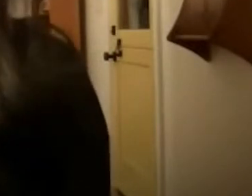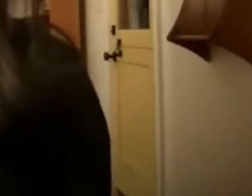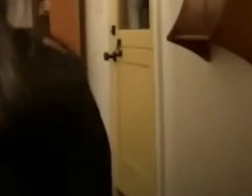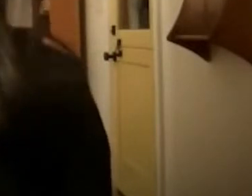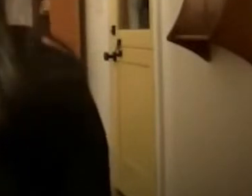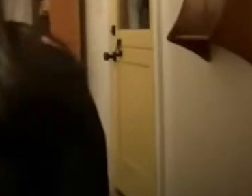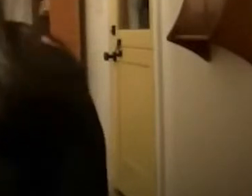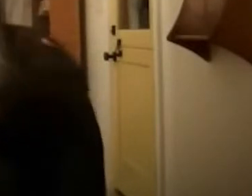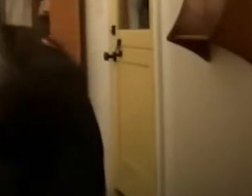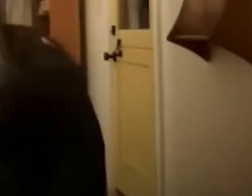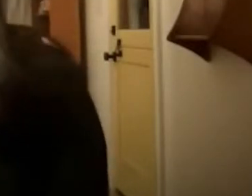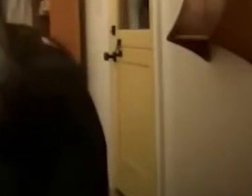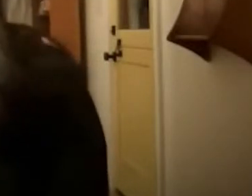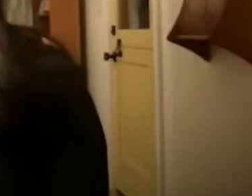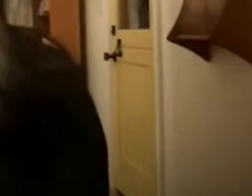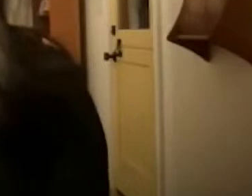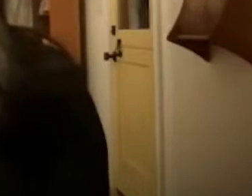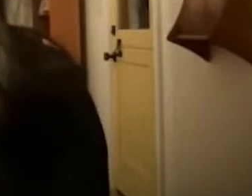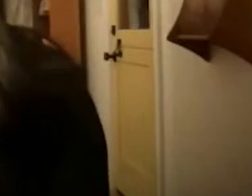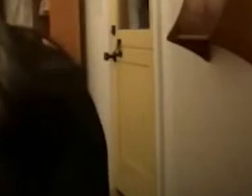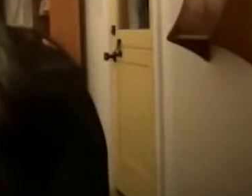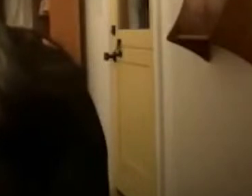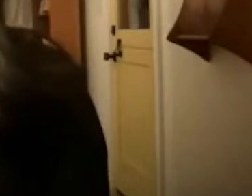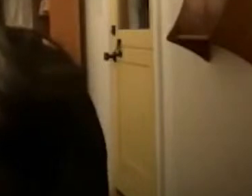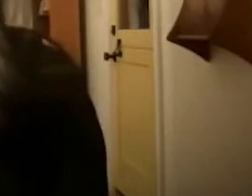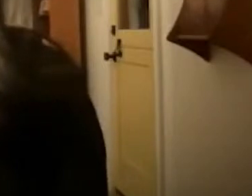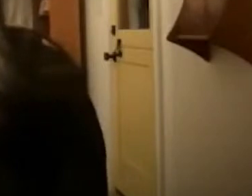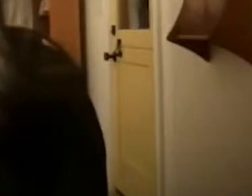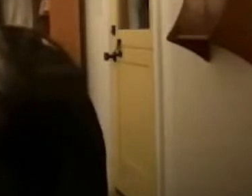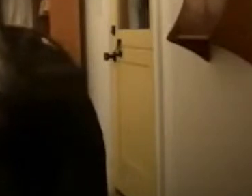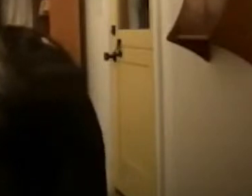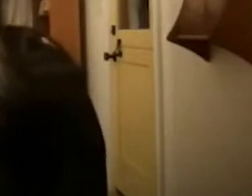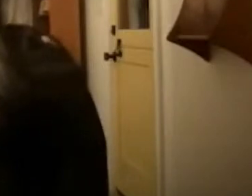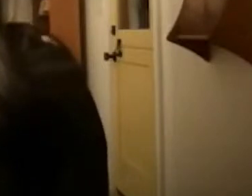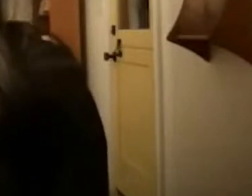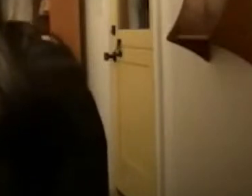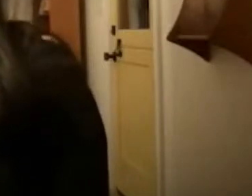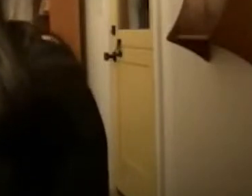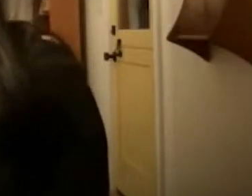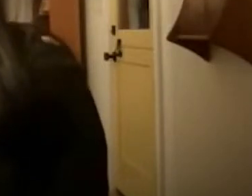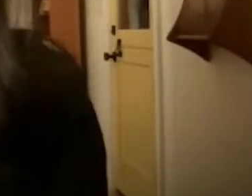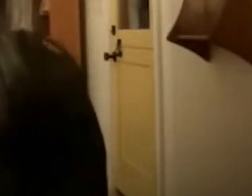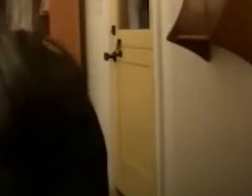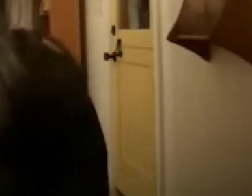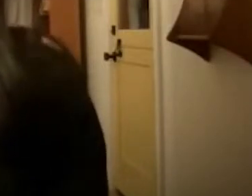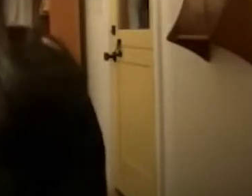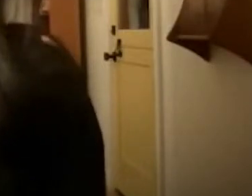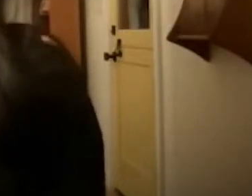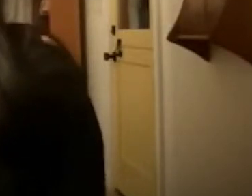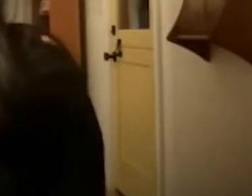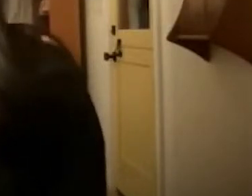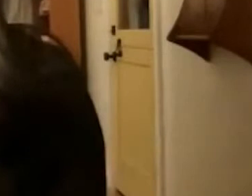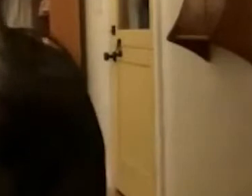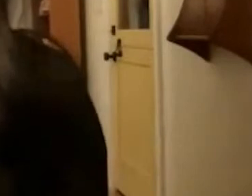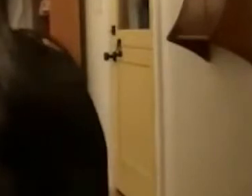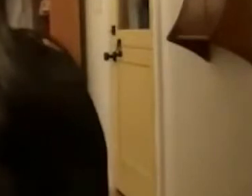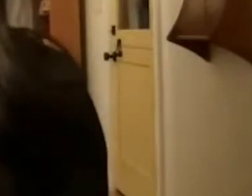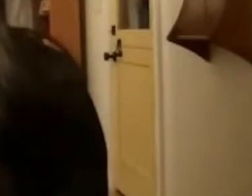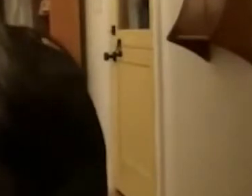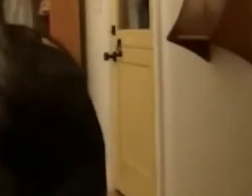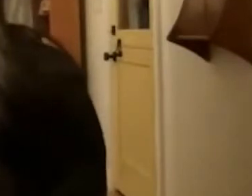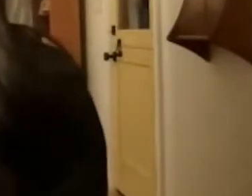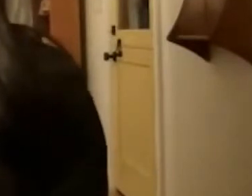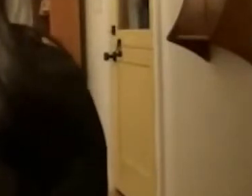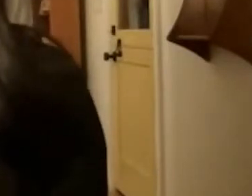Now, this might sound counterintuitive given how difficult life is for so many right now, but I'm optimistic. And that's because the pandemic